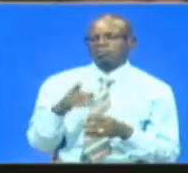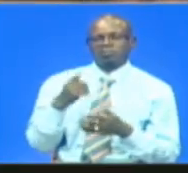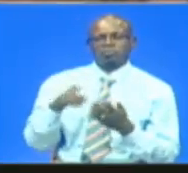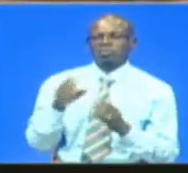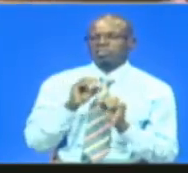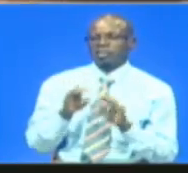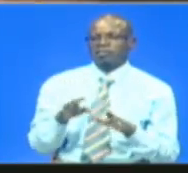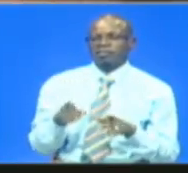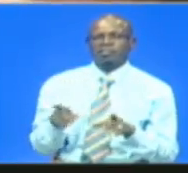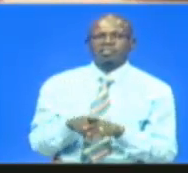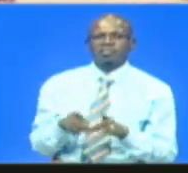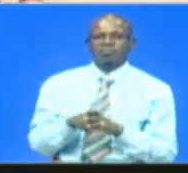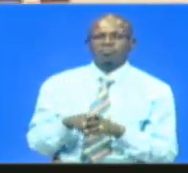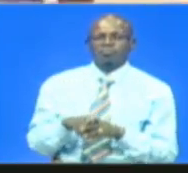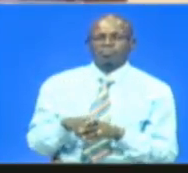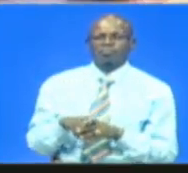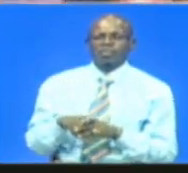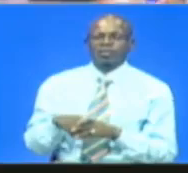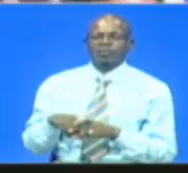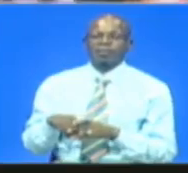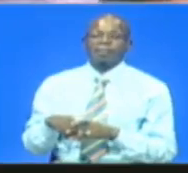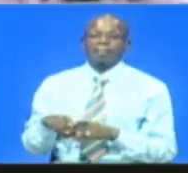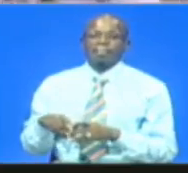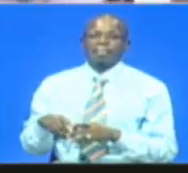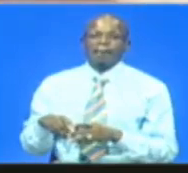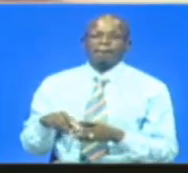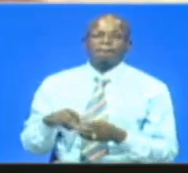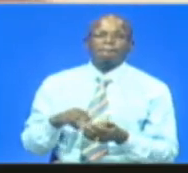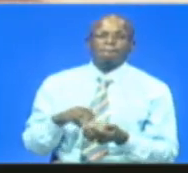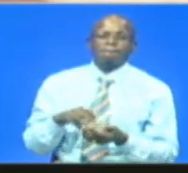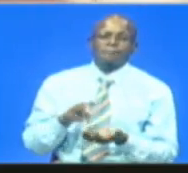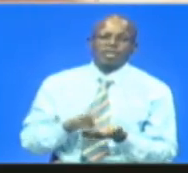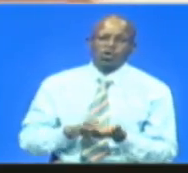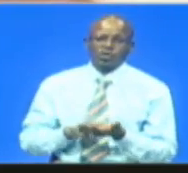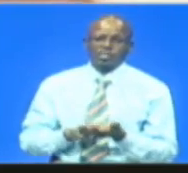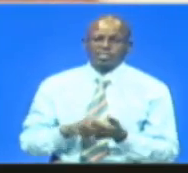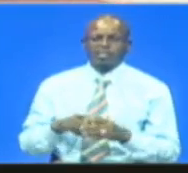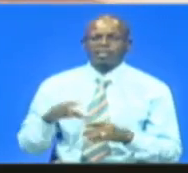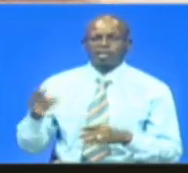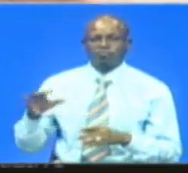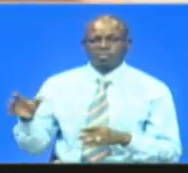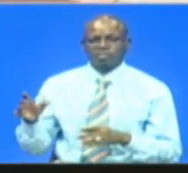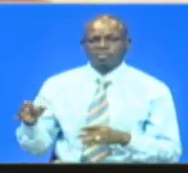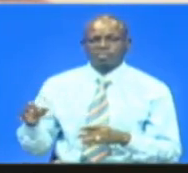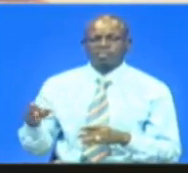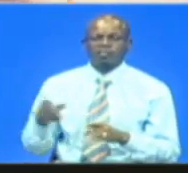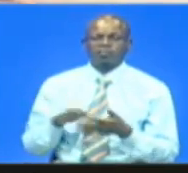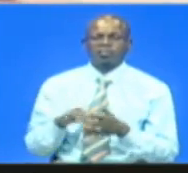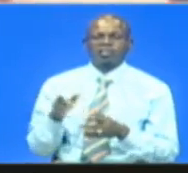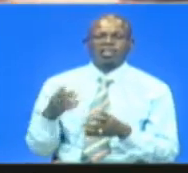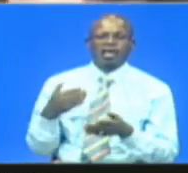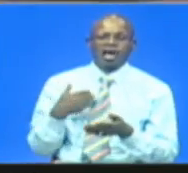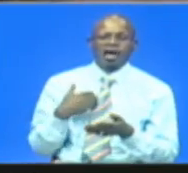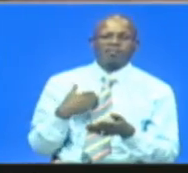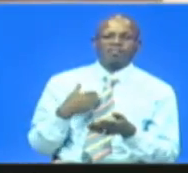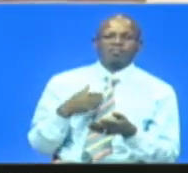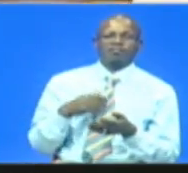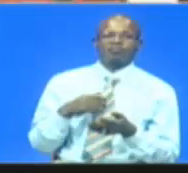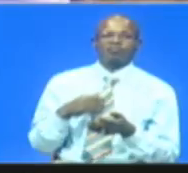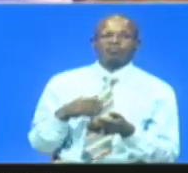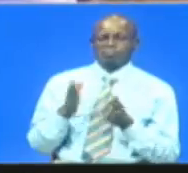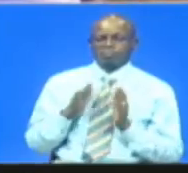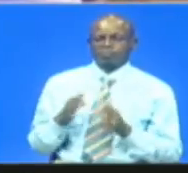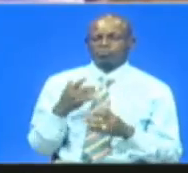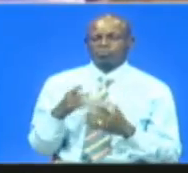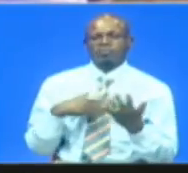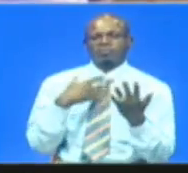Migori County Secretary Christopher Rusane has been detained for 4 more days. He took plea today afternoon following his arrest by ethics and